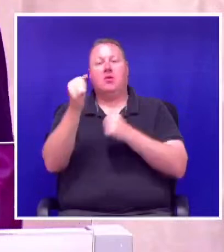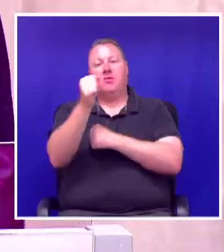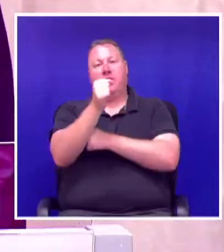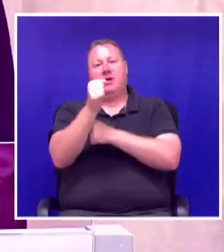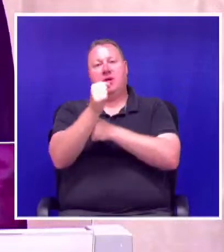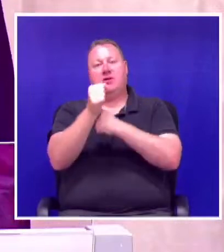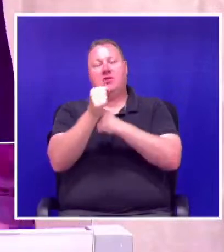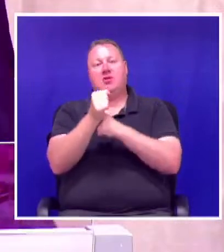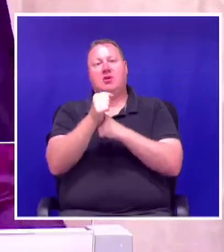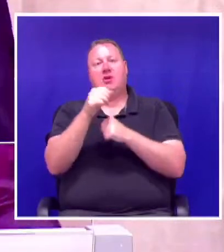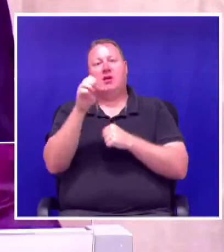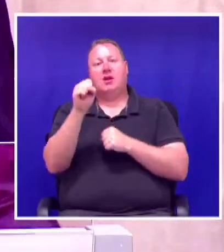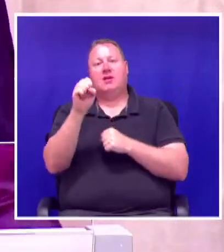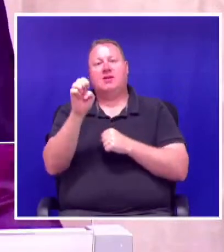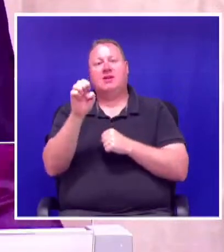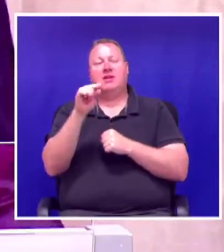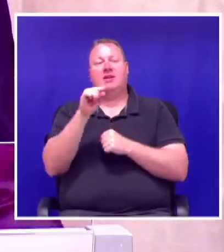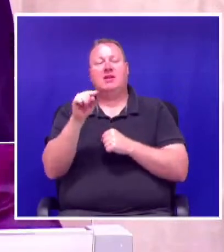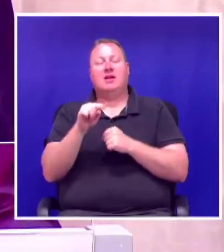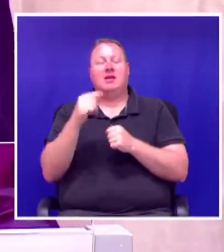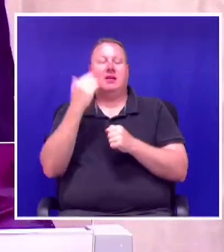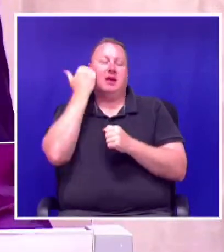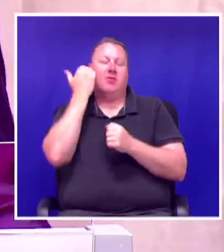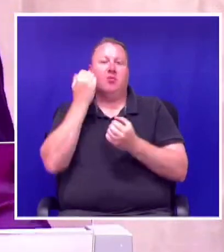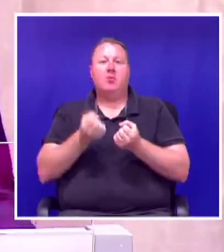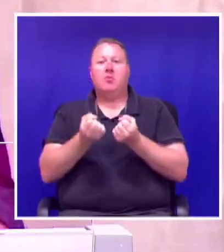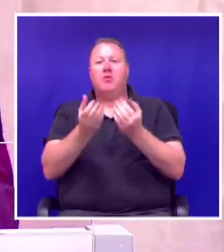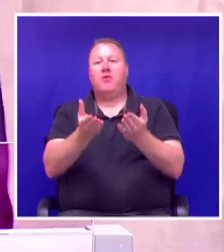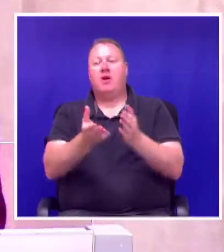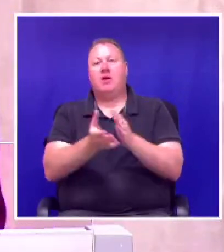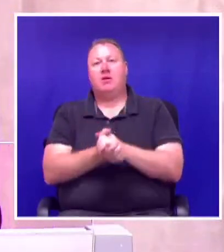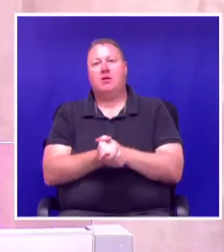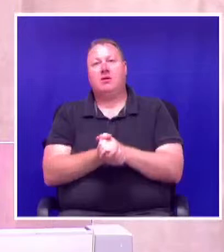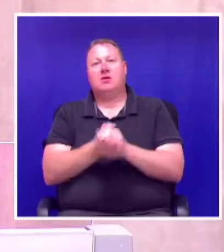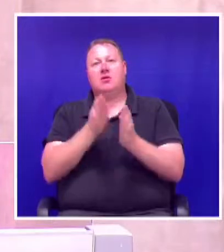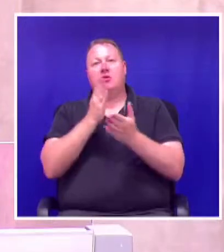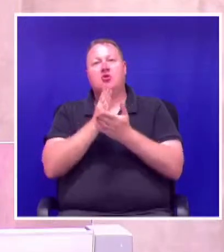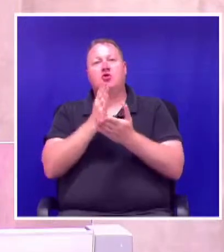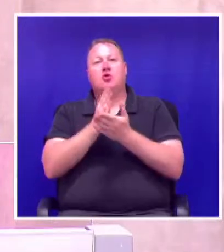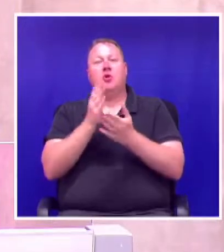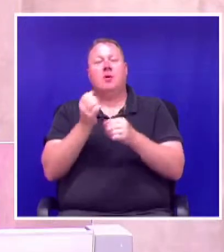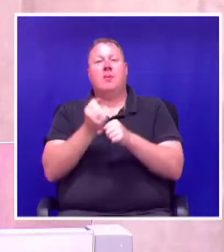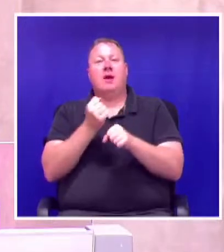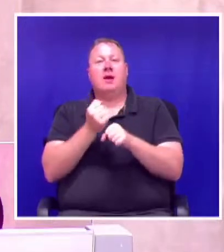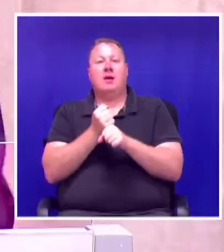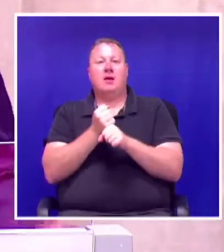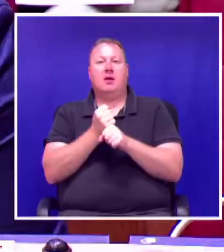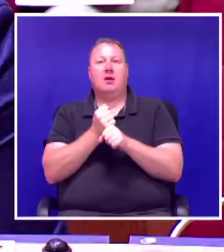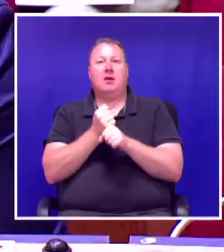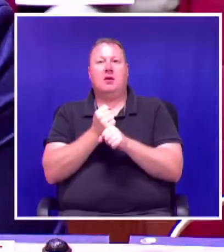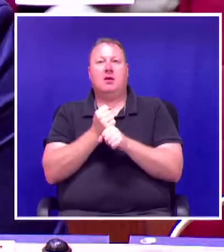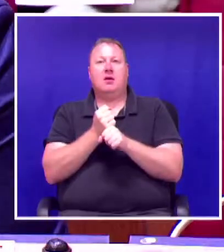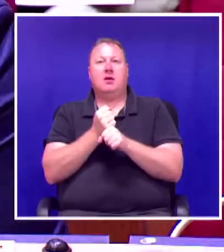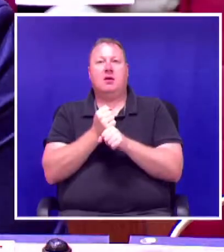the SEZ is provided by government, and that is to ensure that the small